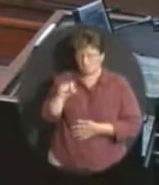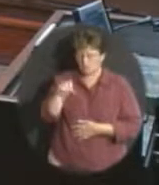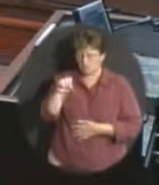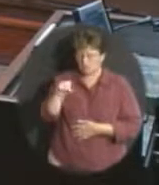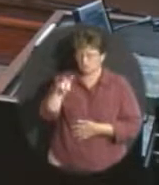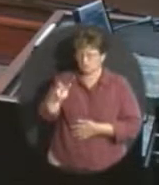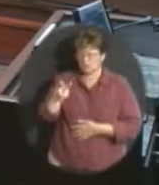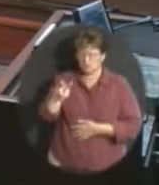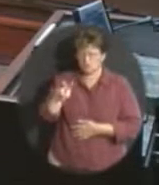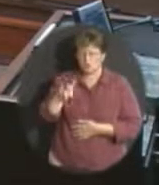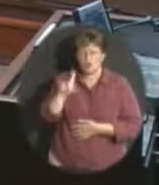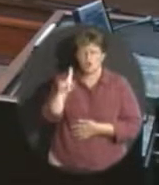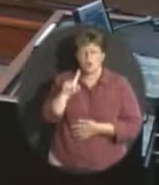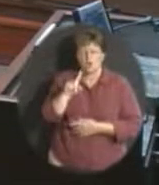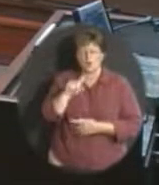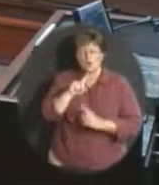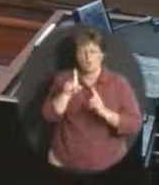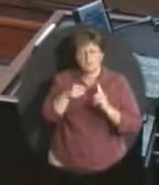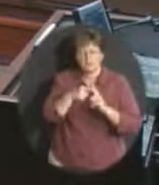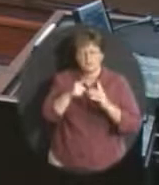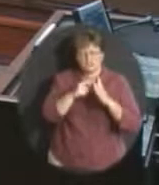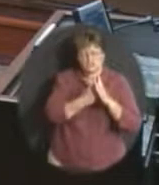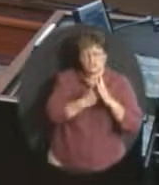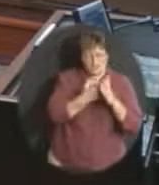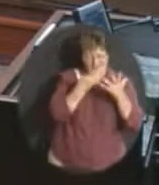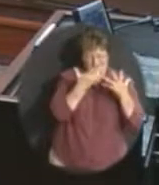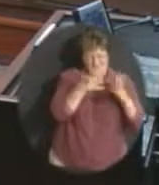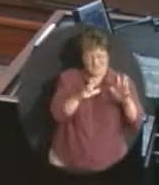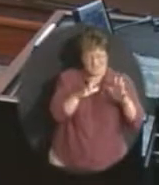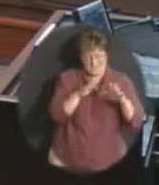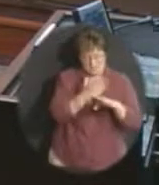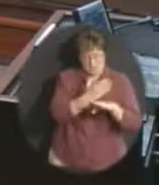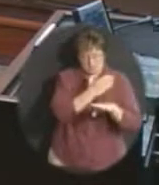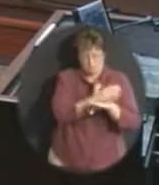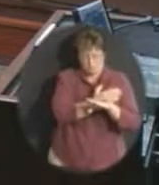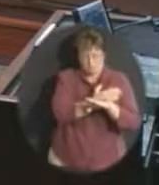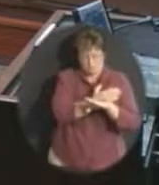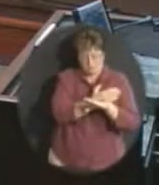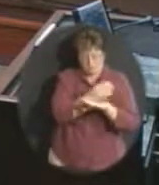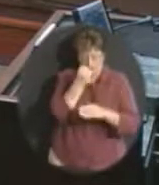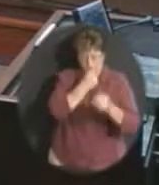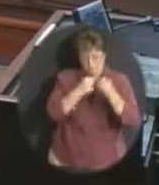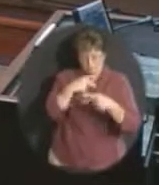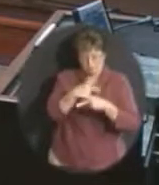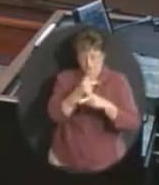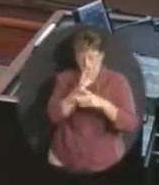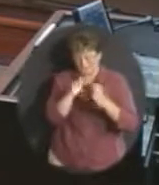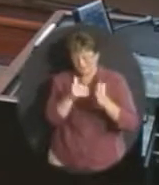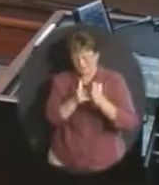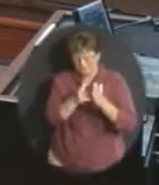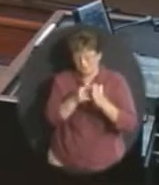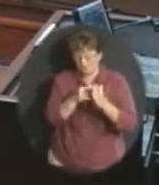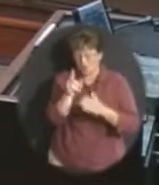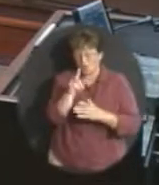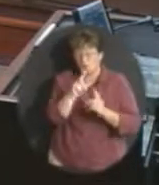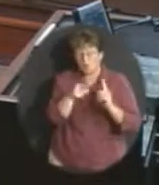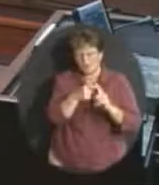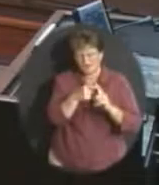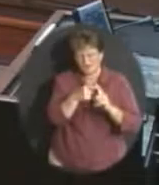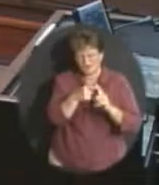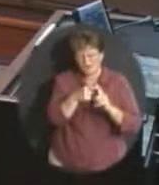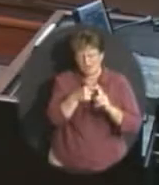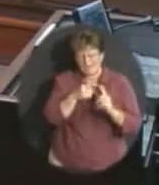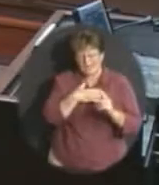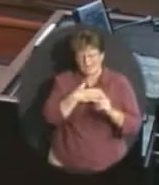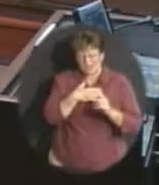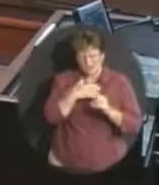our projected startup and completion day for the renovations to the Food Production Center? Right now, we're anticipating a March of